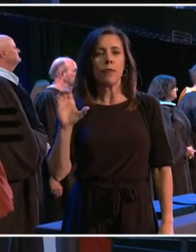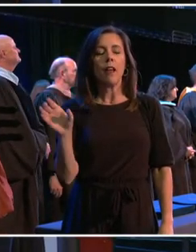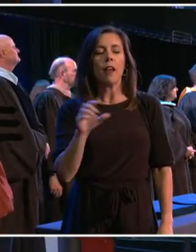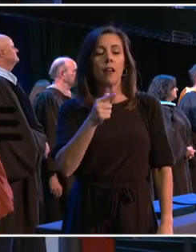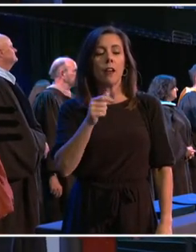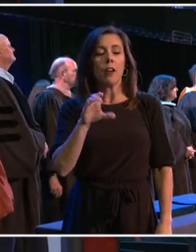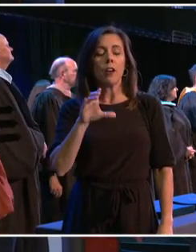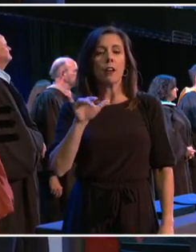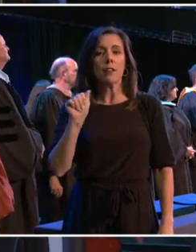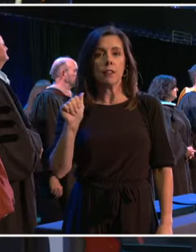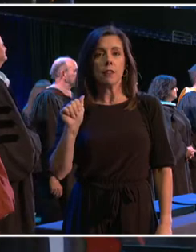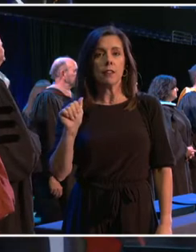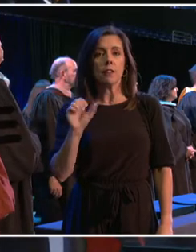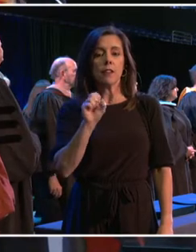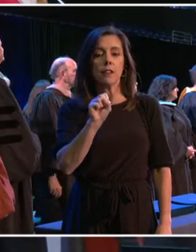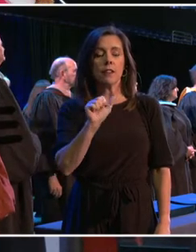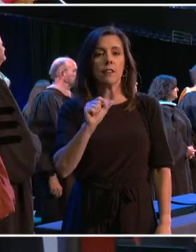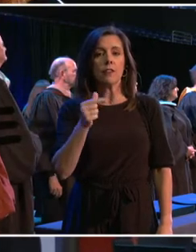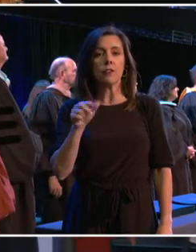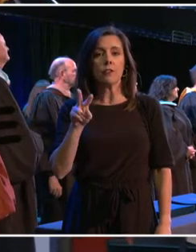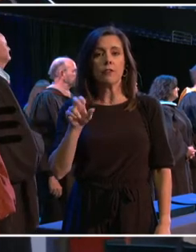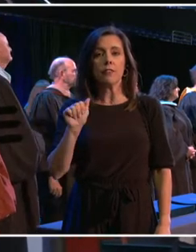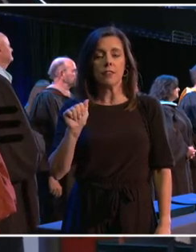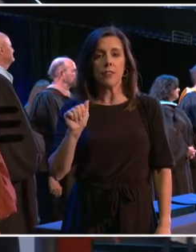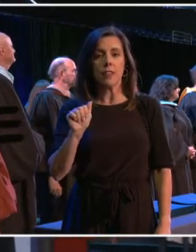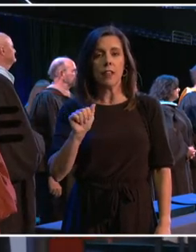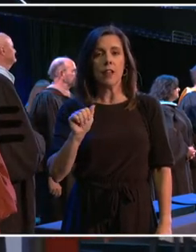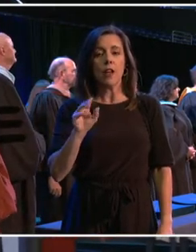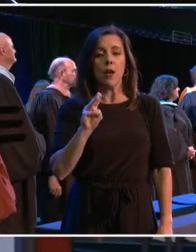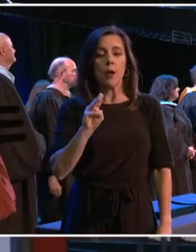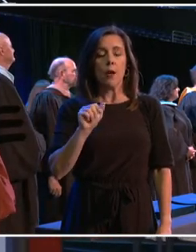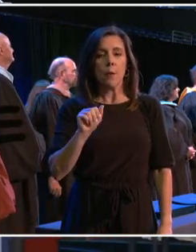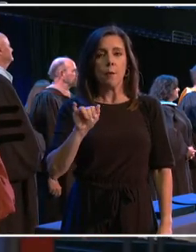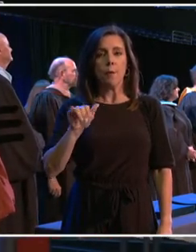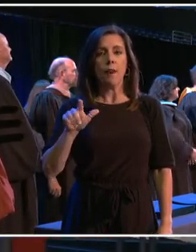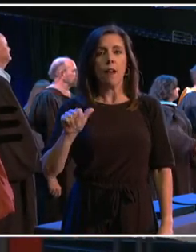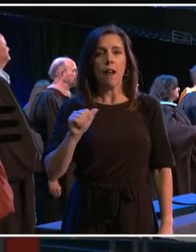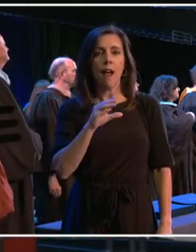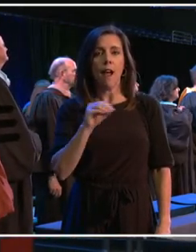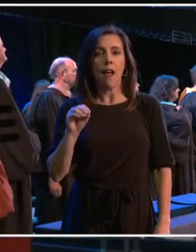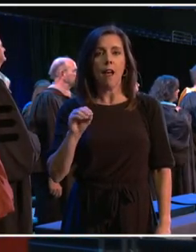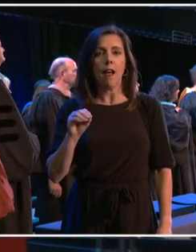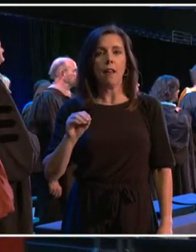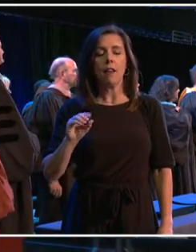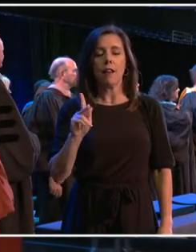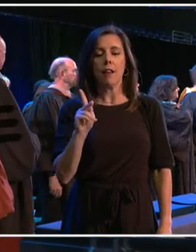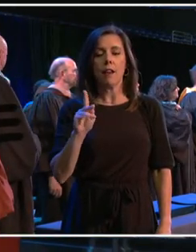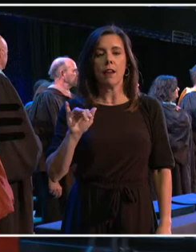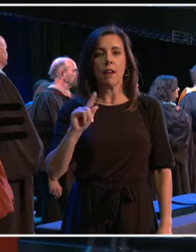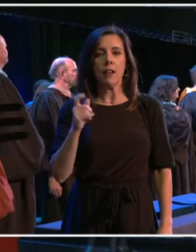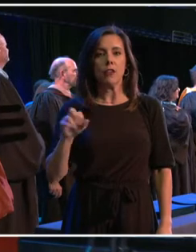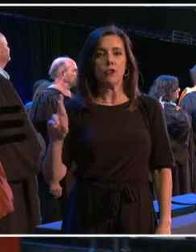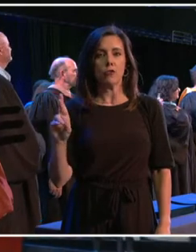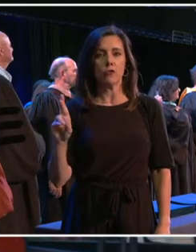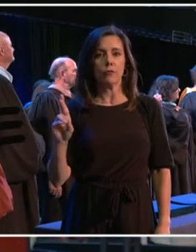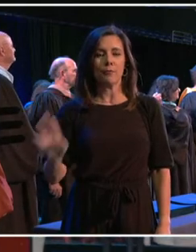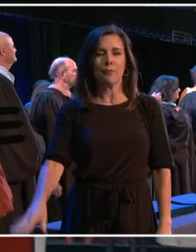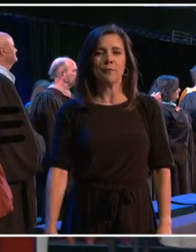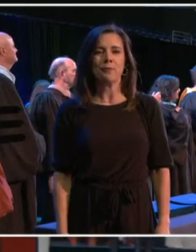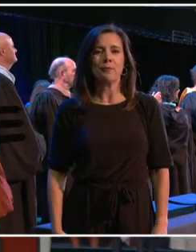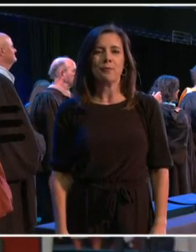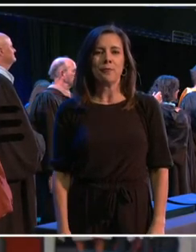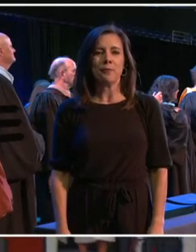Garcia, Sadie Segovia, Alondra, Amaya, and Kyle Kaiser.